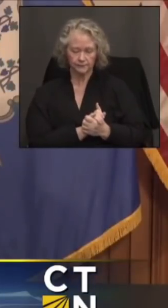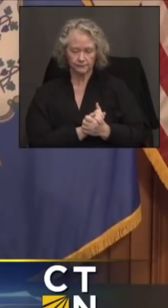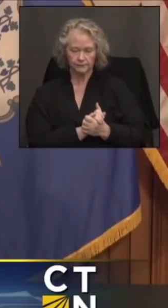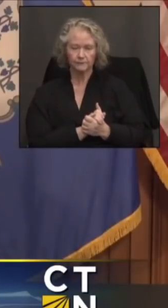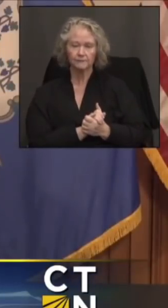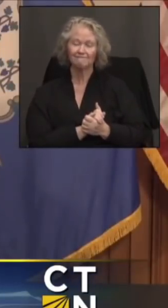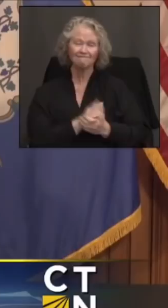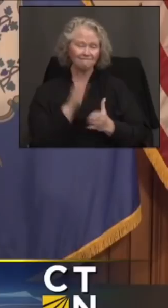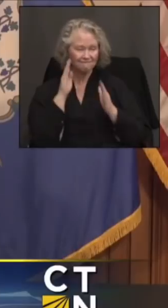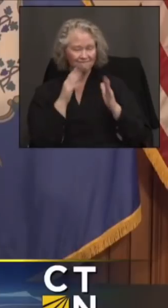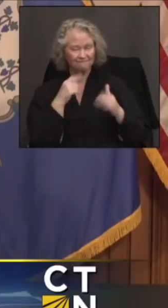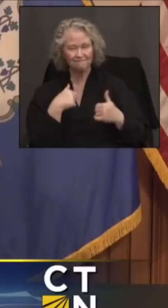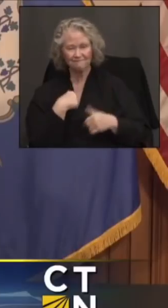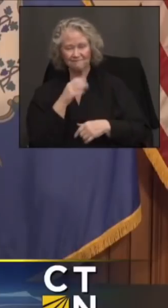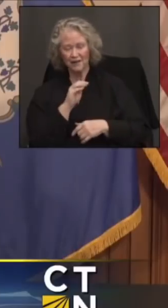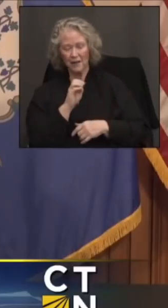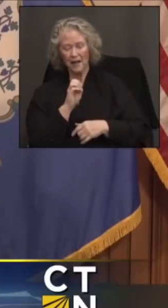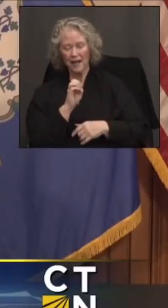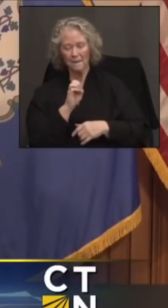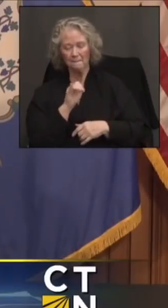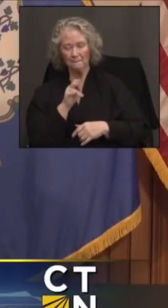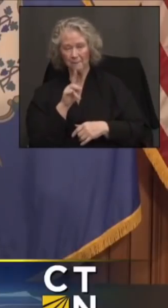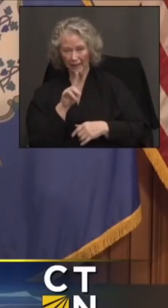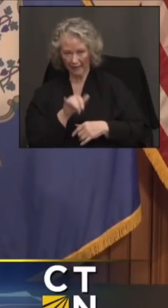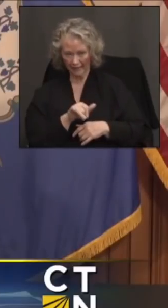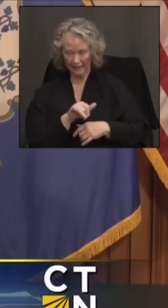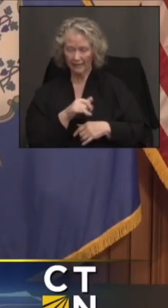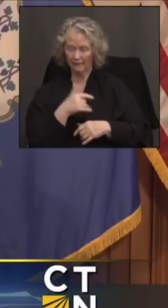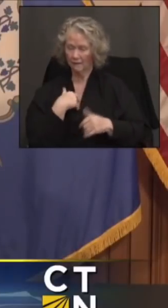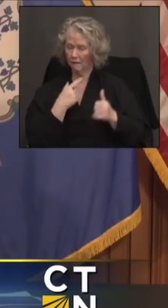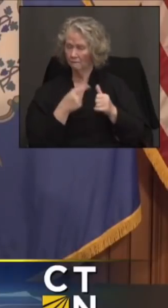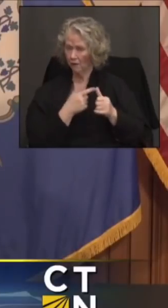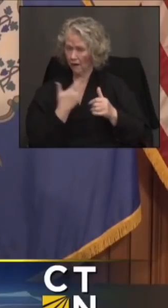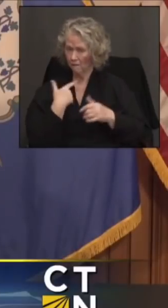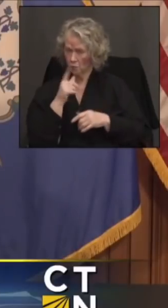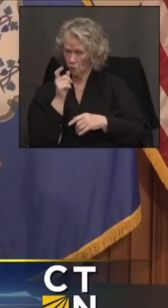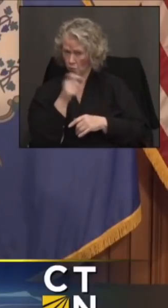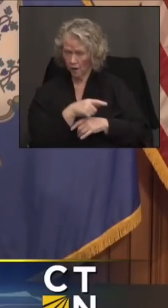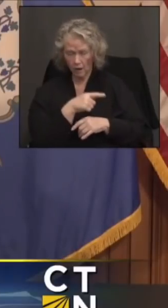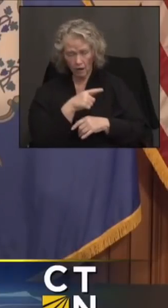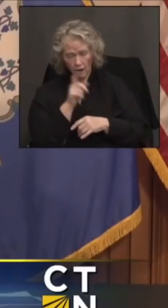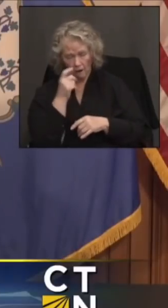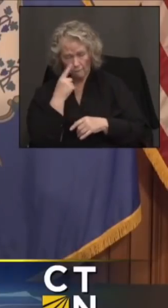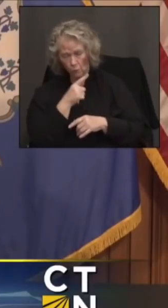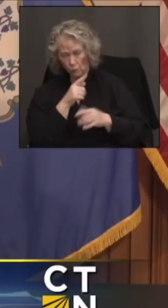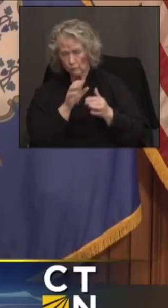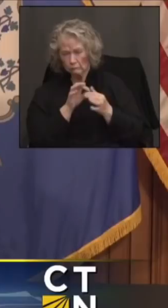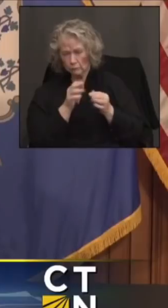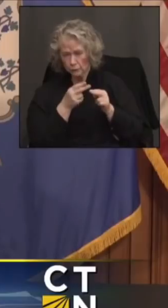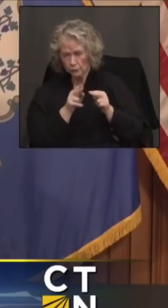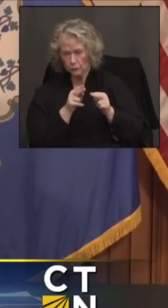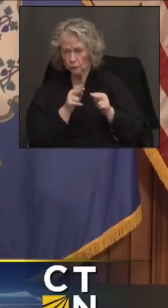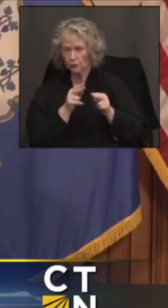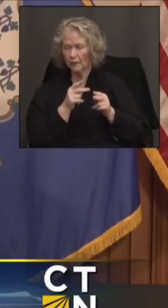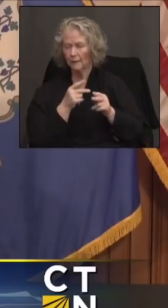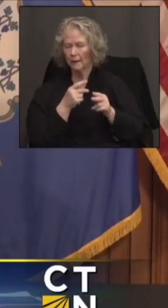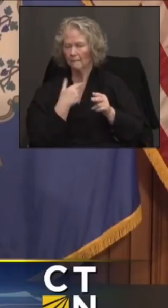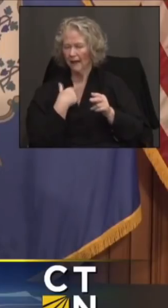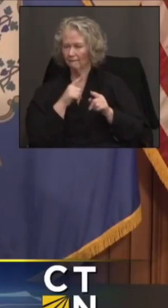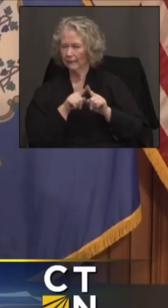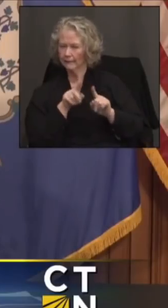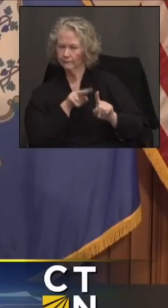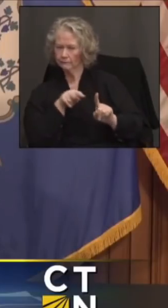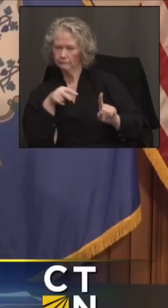Hey everybody, this is Emily Brindley from The Current. The first thing I wanted to talk about, Governor, you already mentioned this a bit, but I was hoping to ask this question from a slightly different